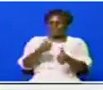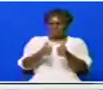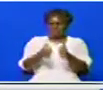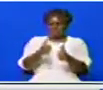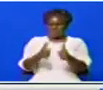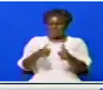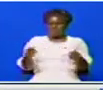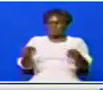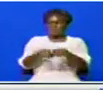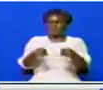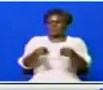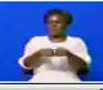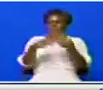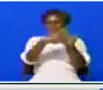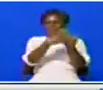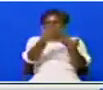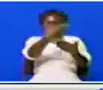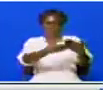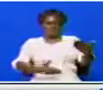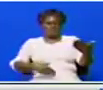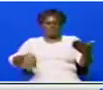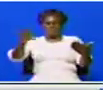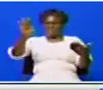with those on the forms that are forms